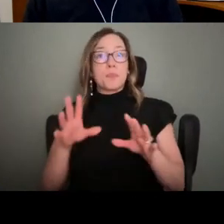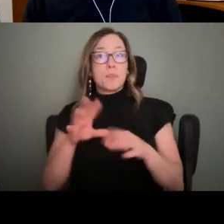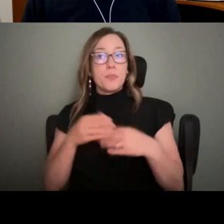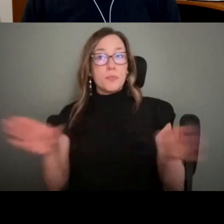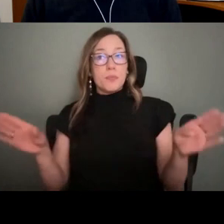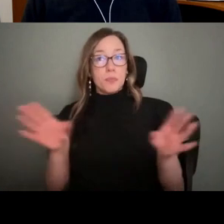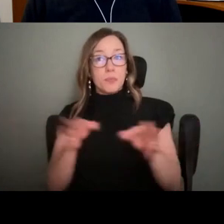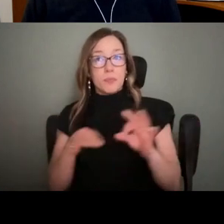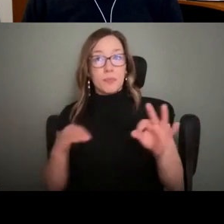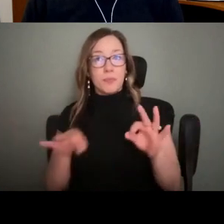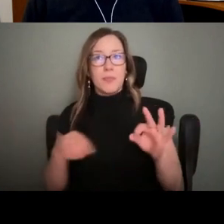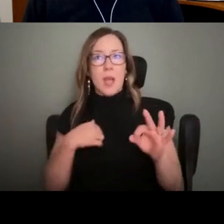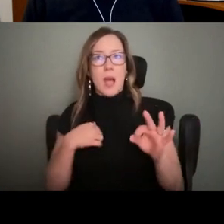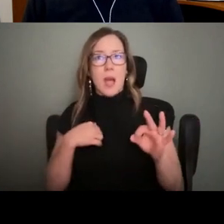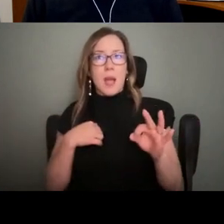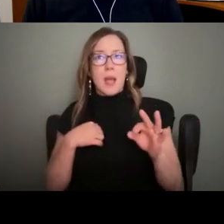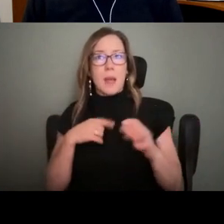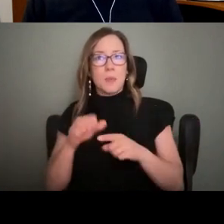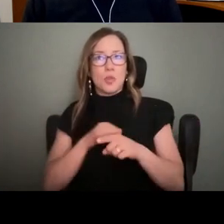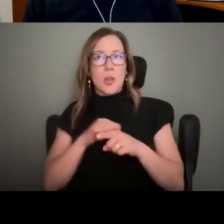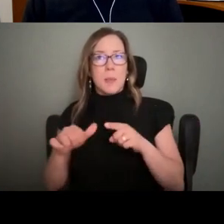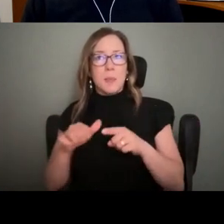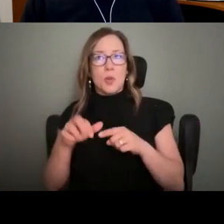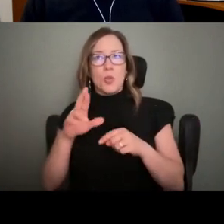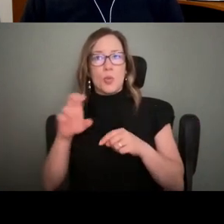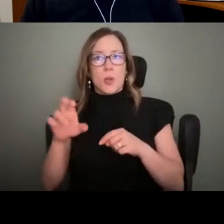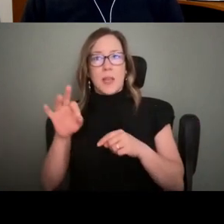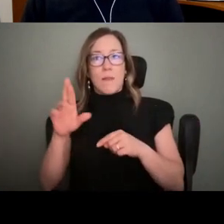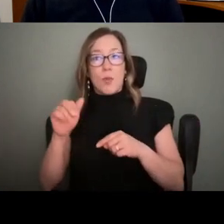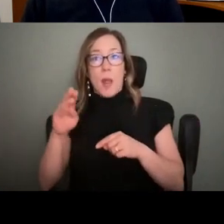a trained reframing aging